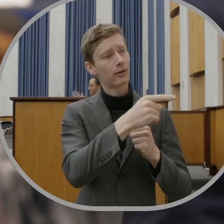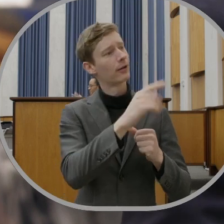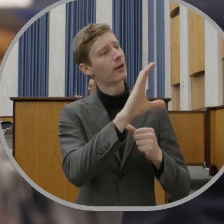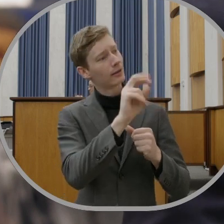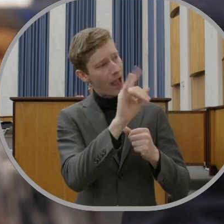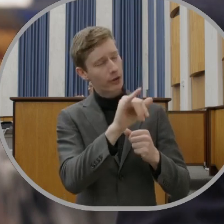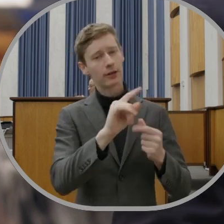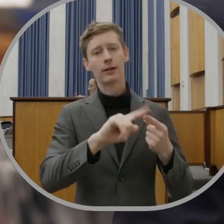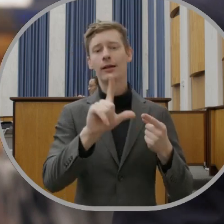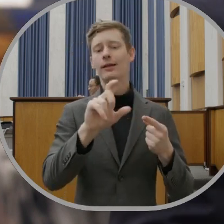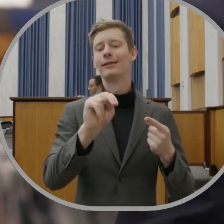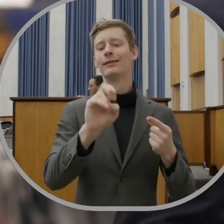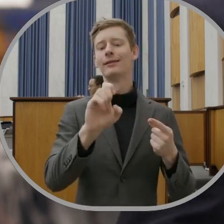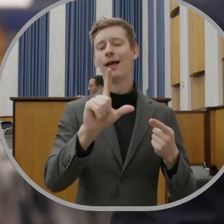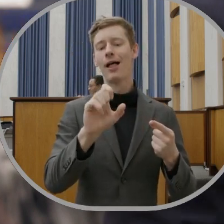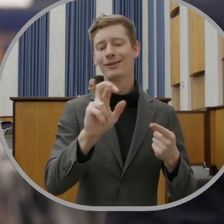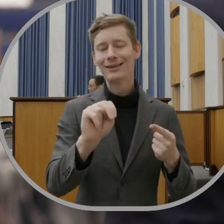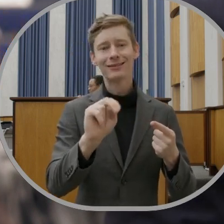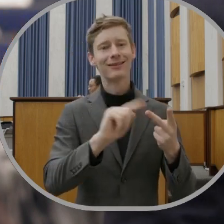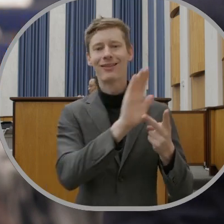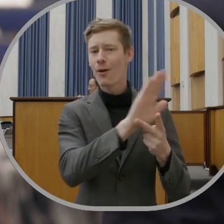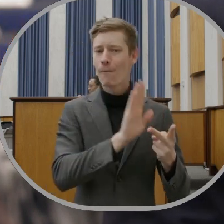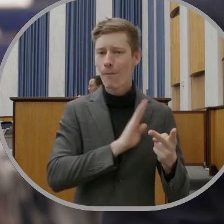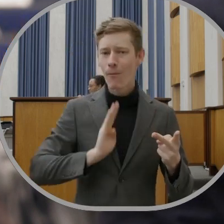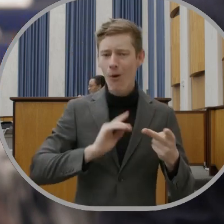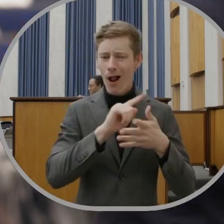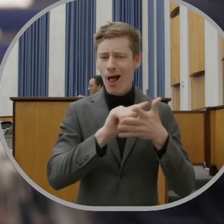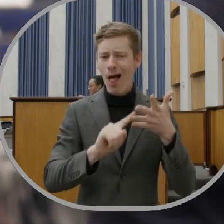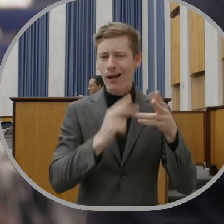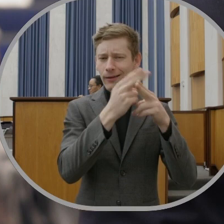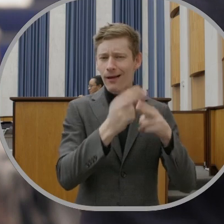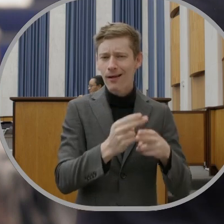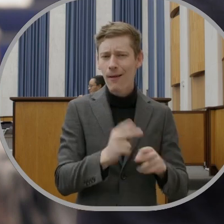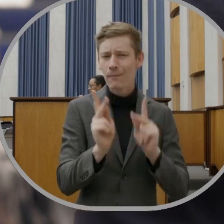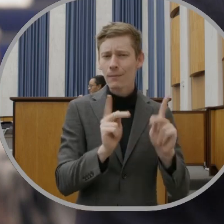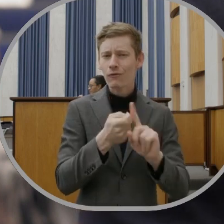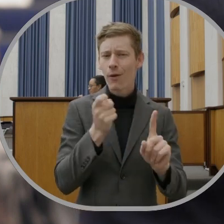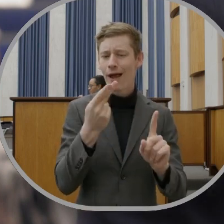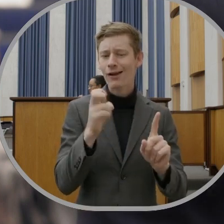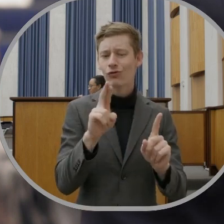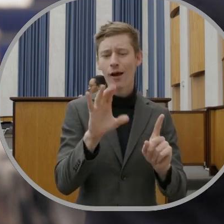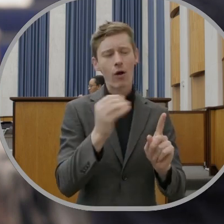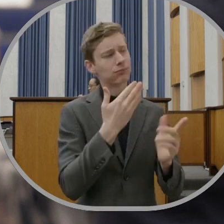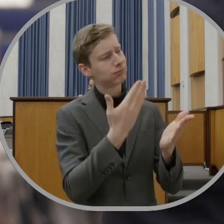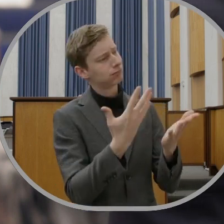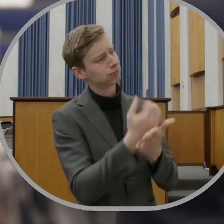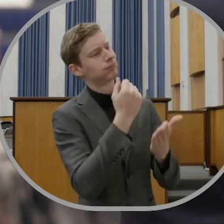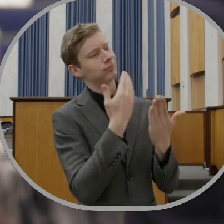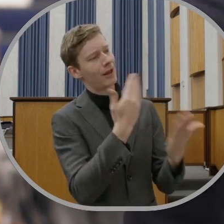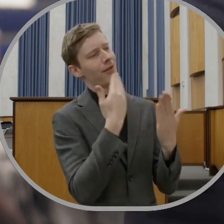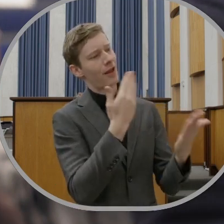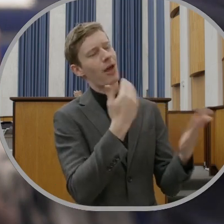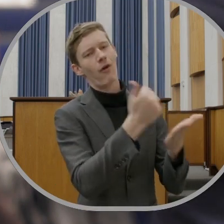Manager Vatokas and the entire Henrico County Board for stepping up as a partner with the city to meet the growing need we